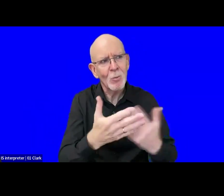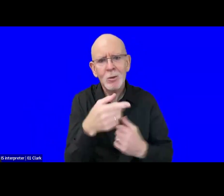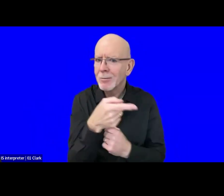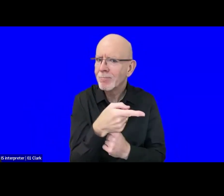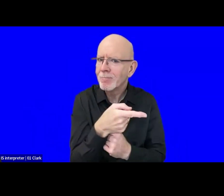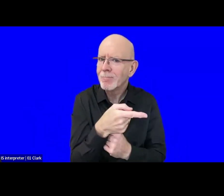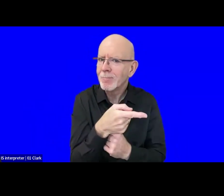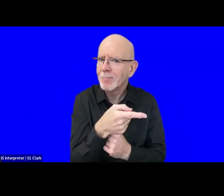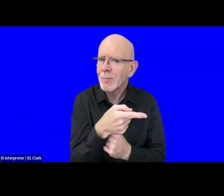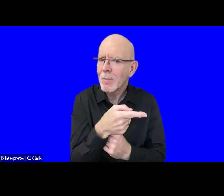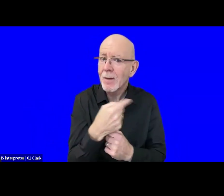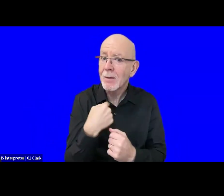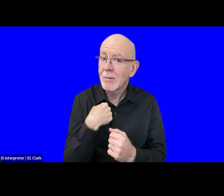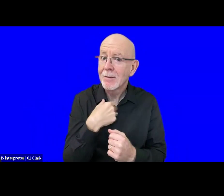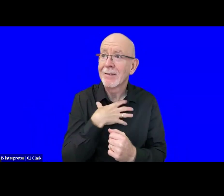some